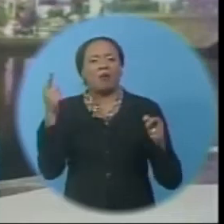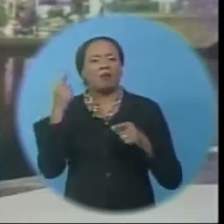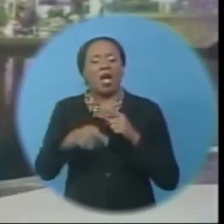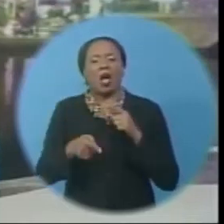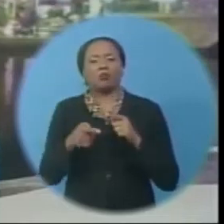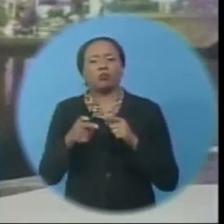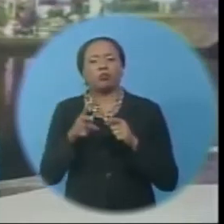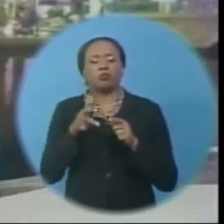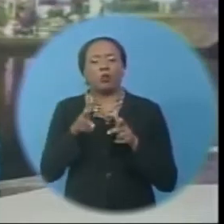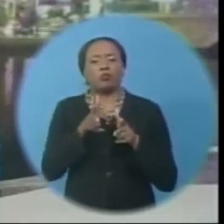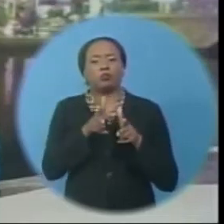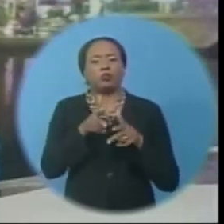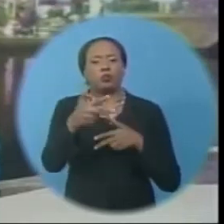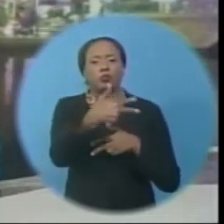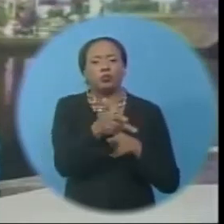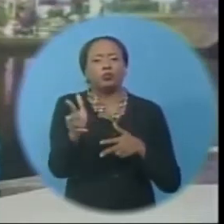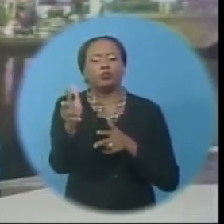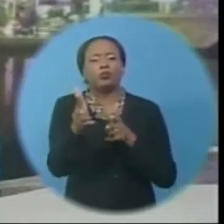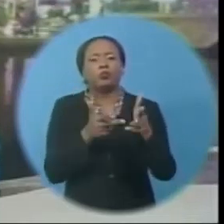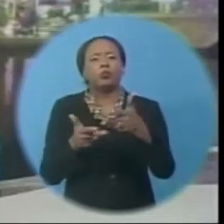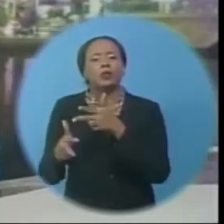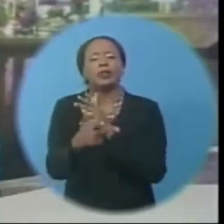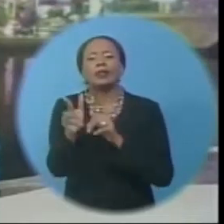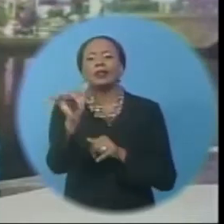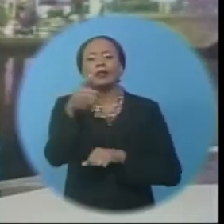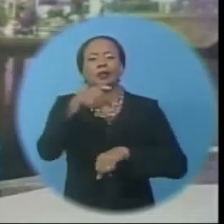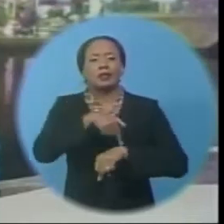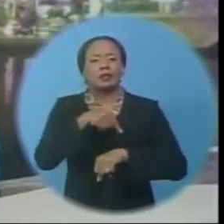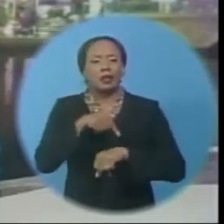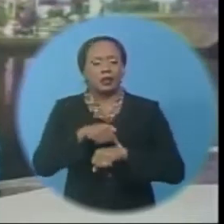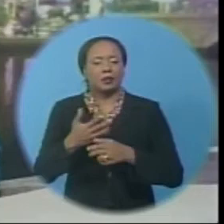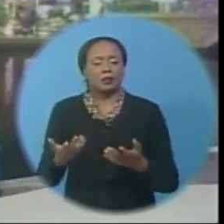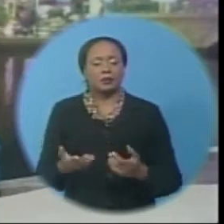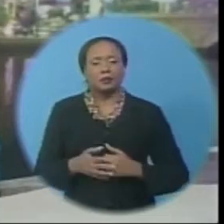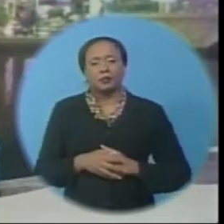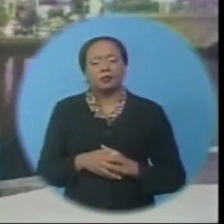for the resumption of business instead of the traditional all clear.